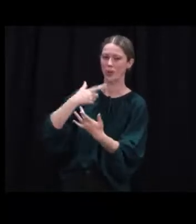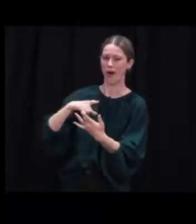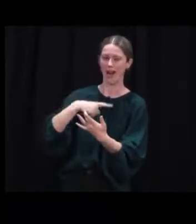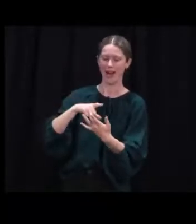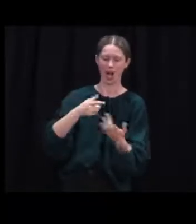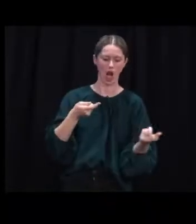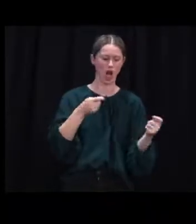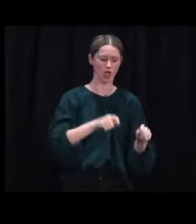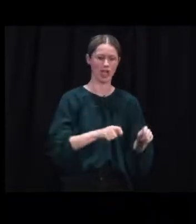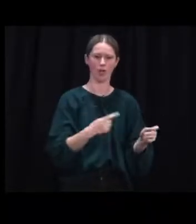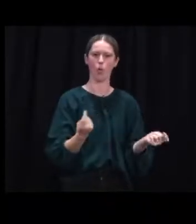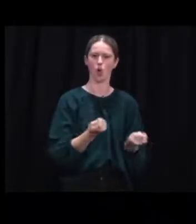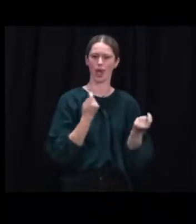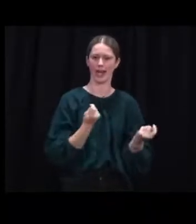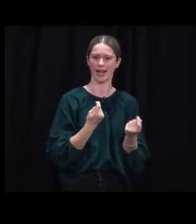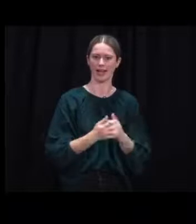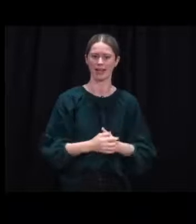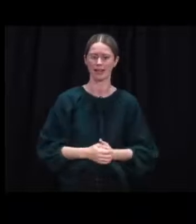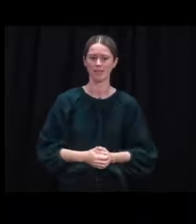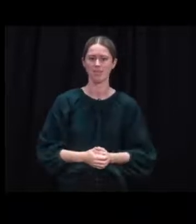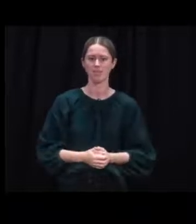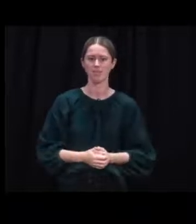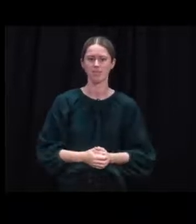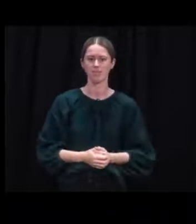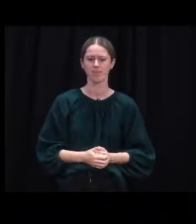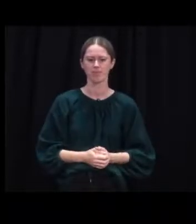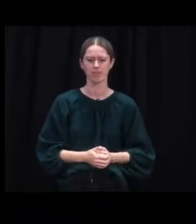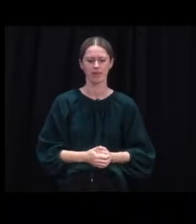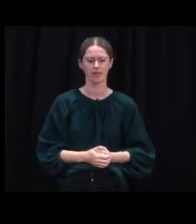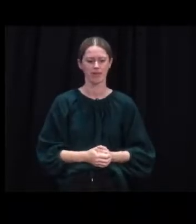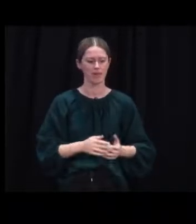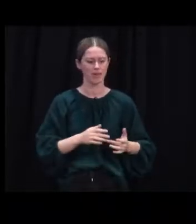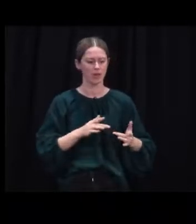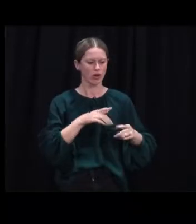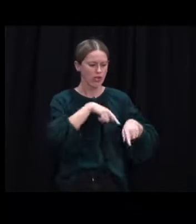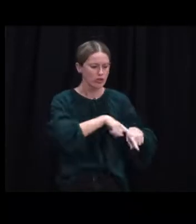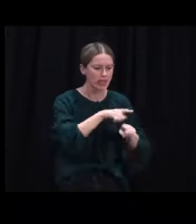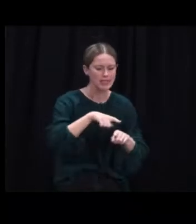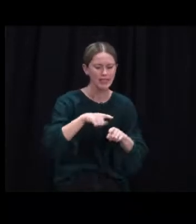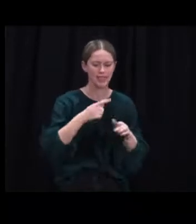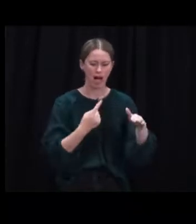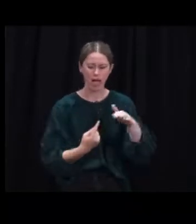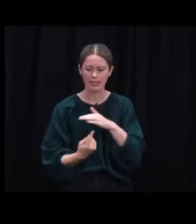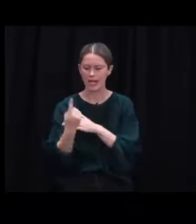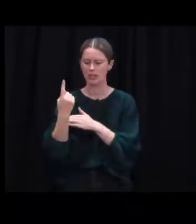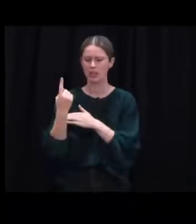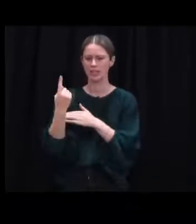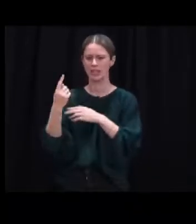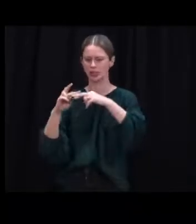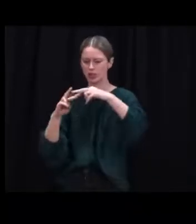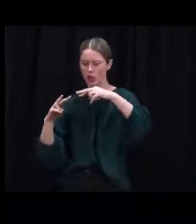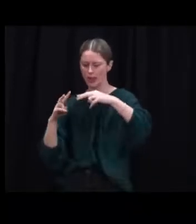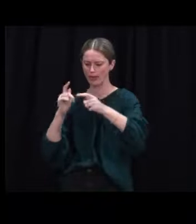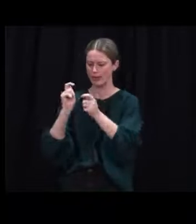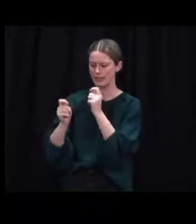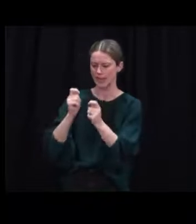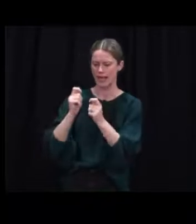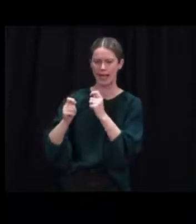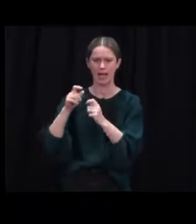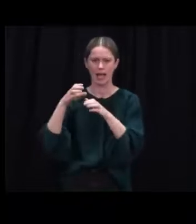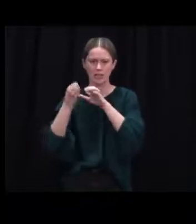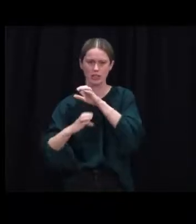indeed, the fact that the rate of increase is not exponential is explicitly because we have Alert Level 4 in place.